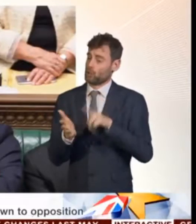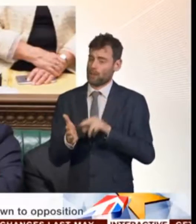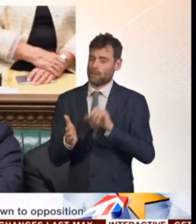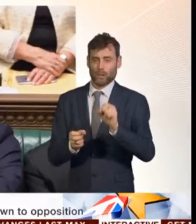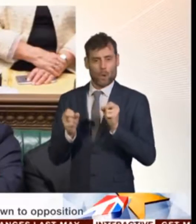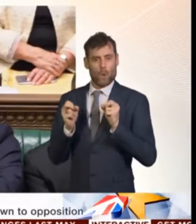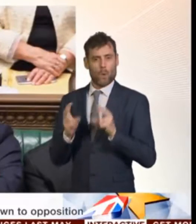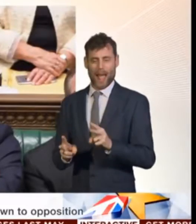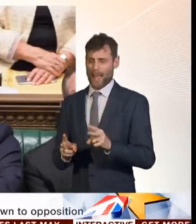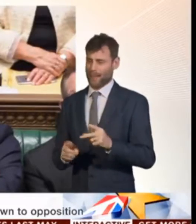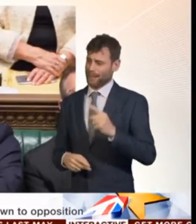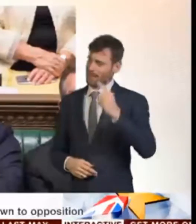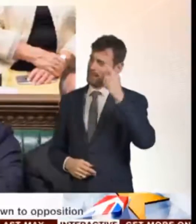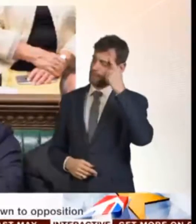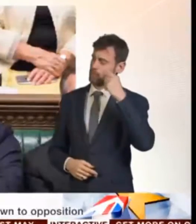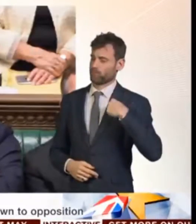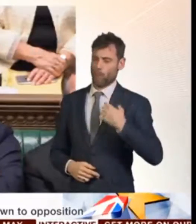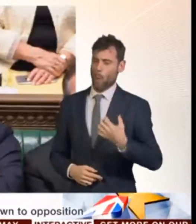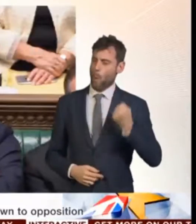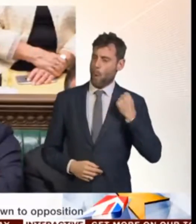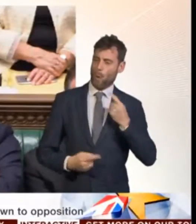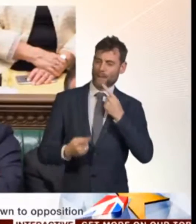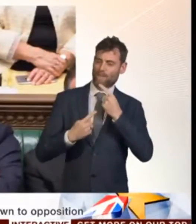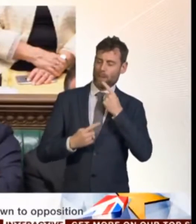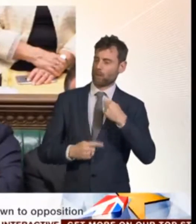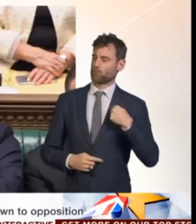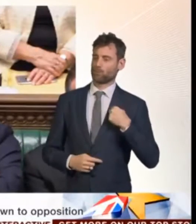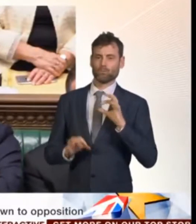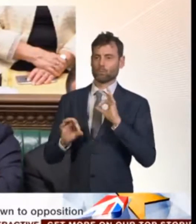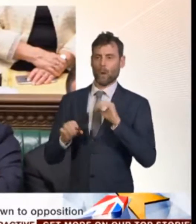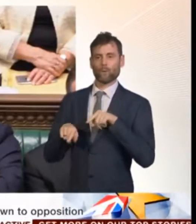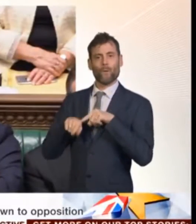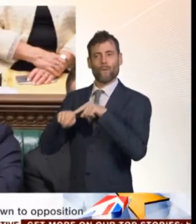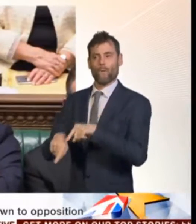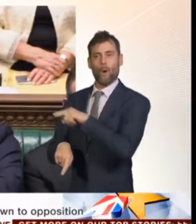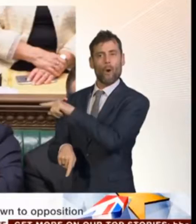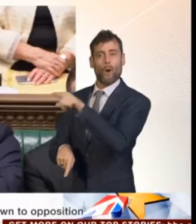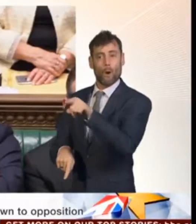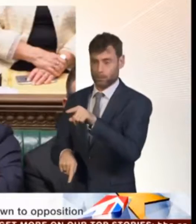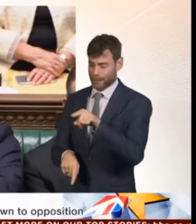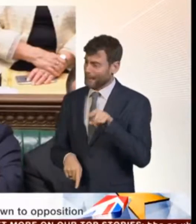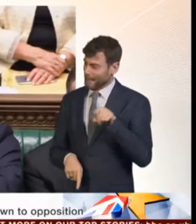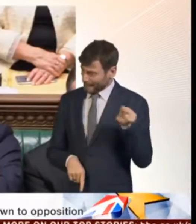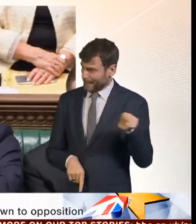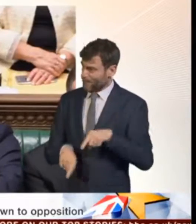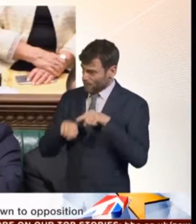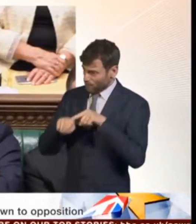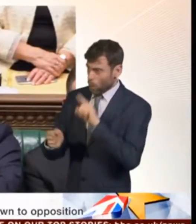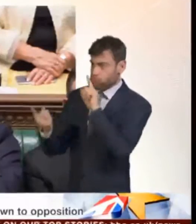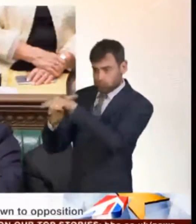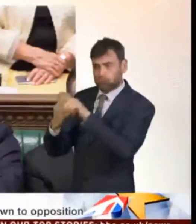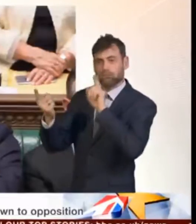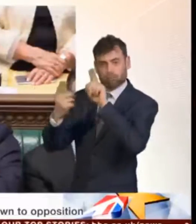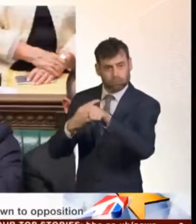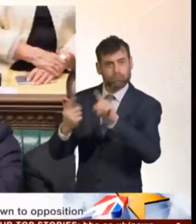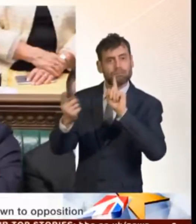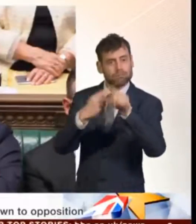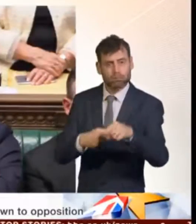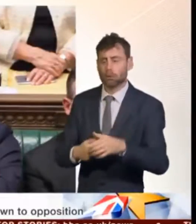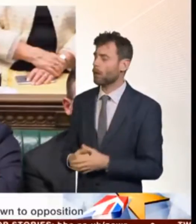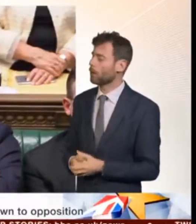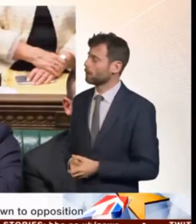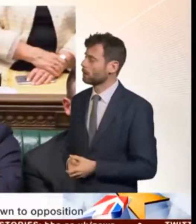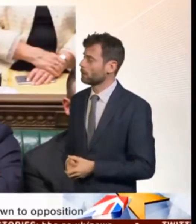the greatest of respect. Turning to process, the motion before the House today seeks to